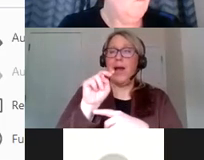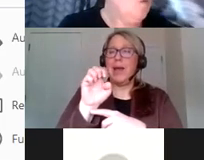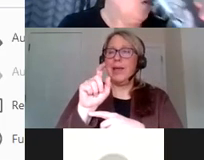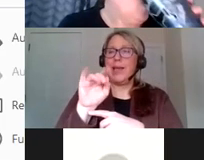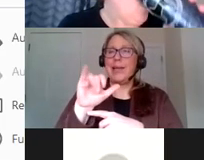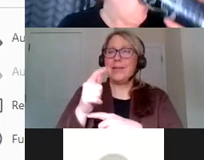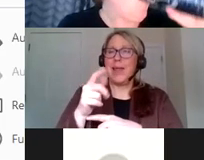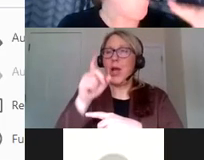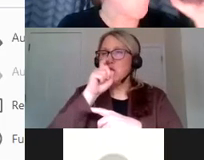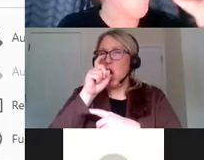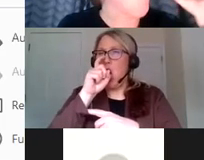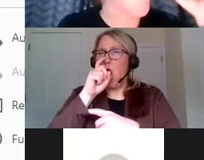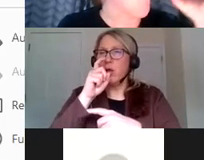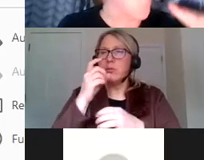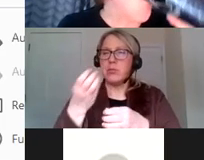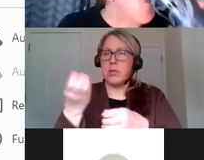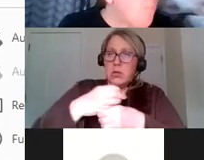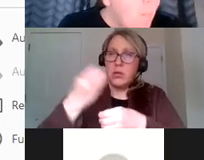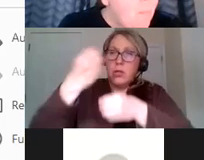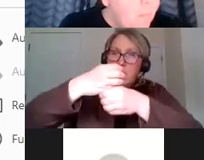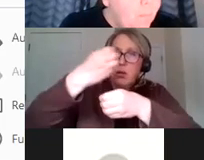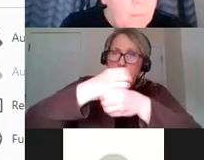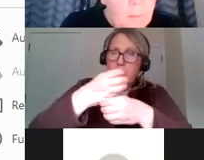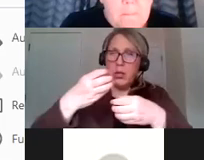and making sure that it all kind of fits together.